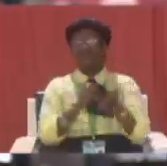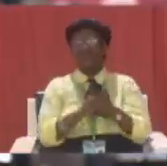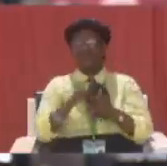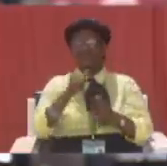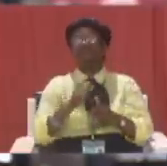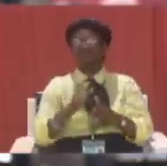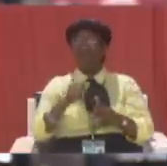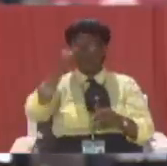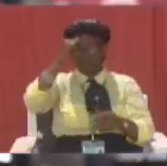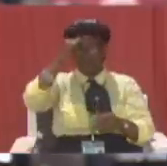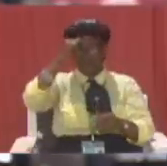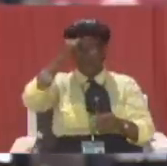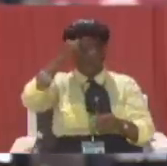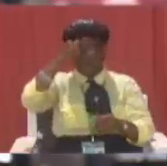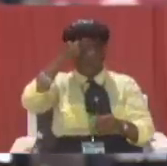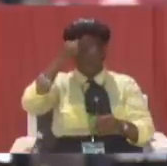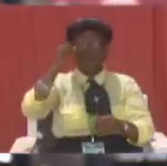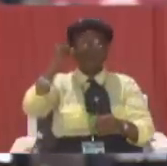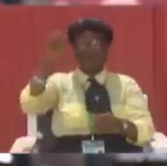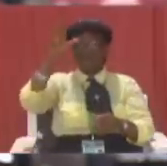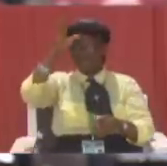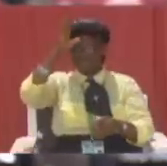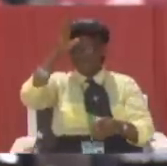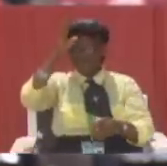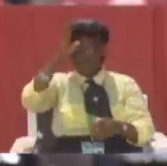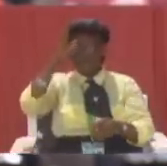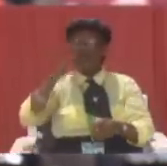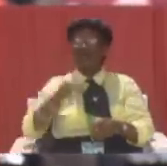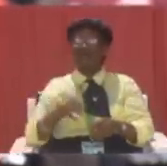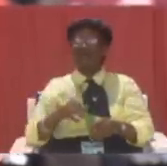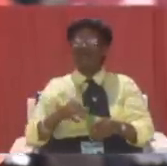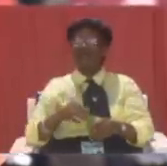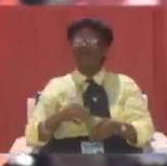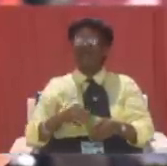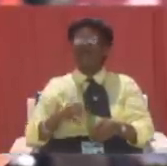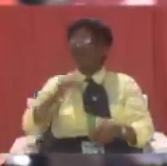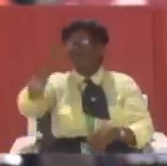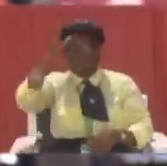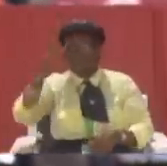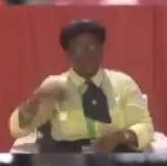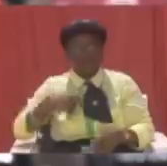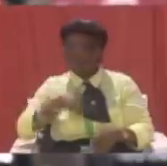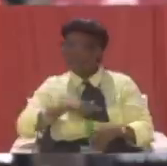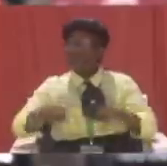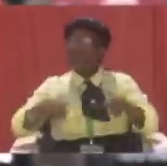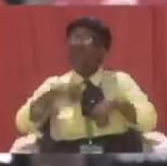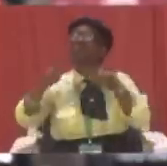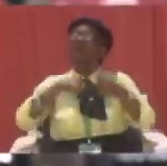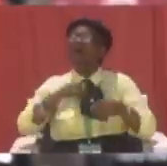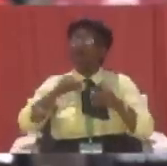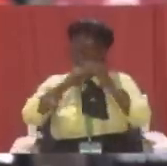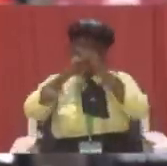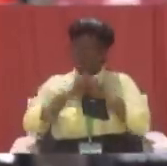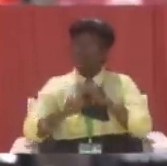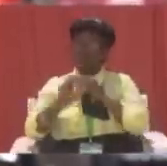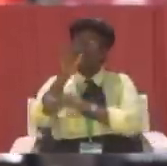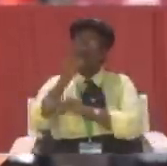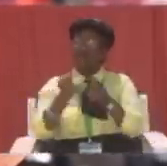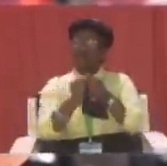Daddy, we can't go to worship God without an offering. Where is the lamb?